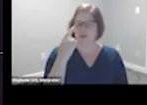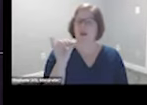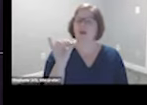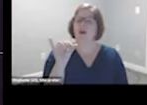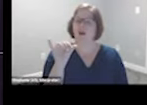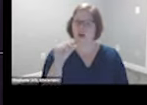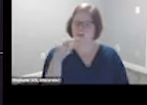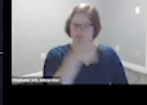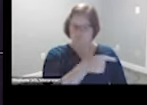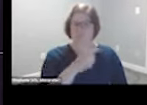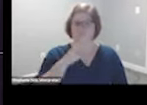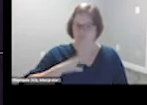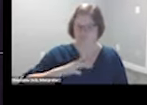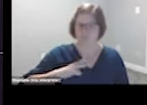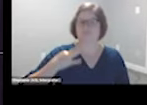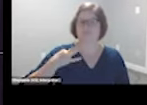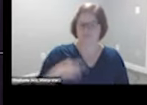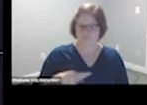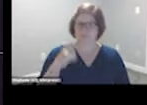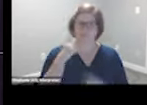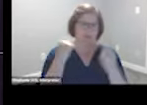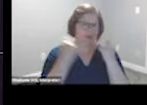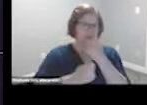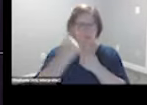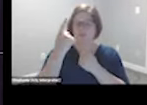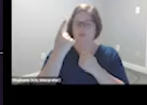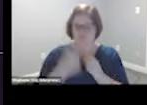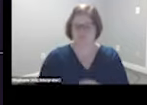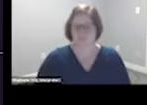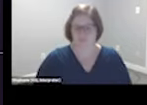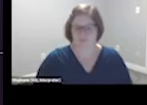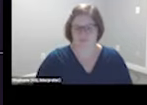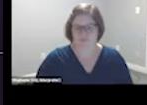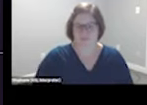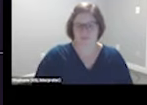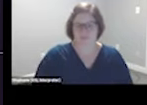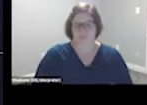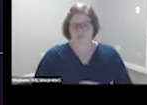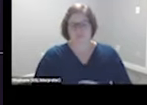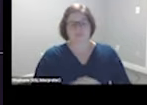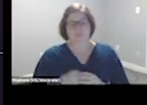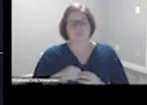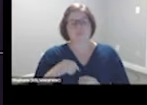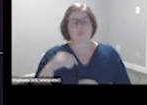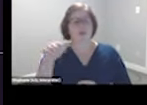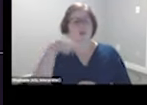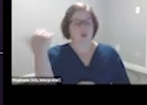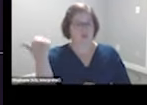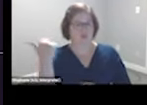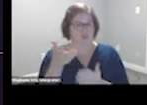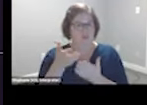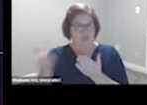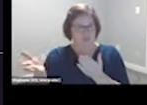were going to be really helpful for everybody, not just people with vision impairments. Some of the other features that came out of testing with vision impaired people is